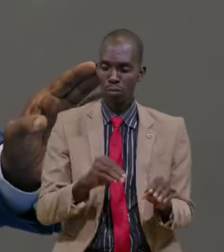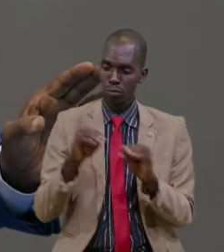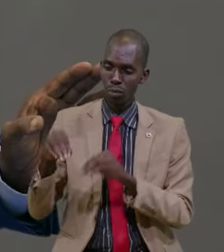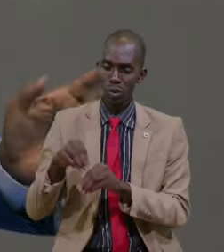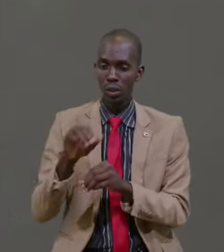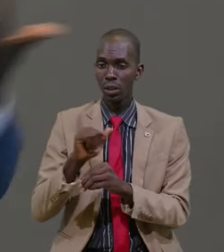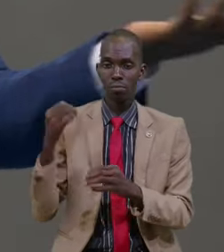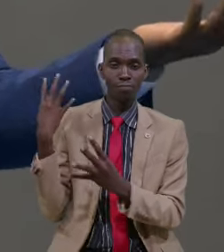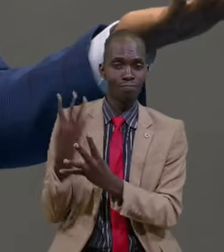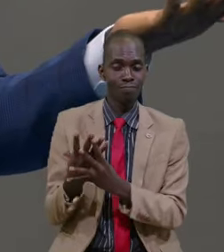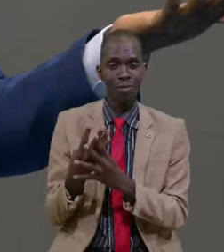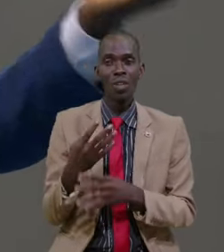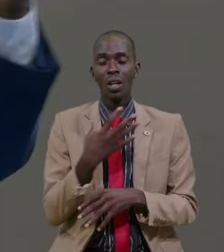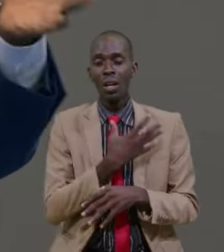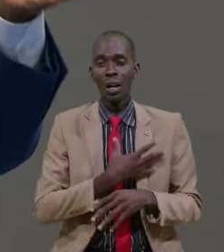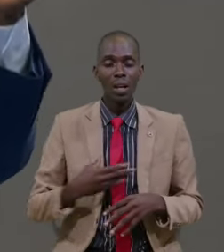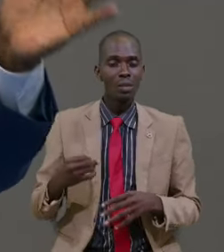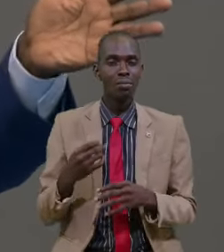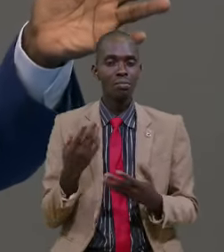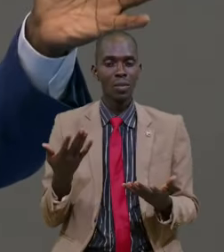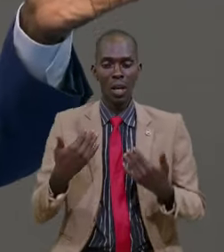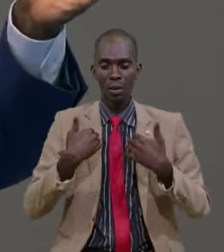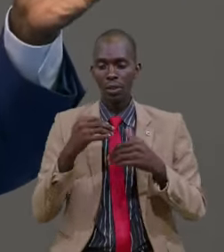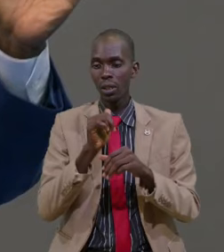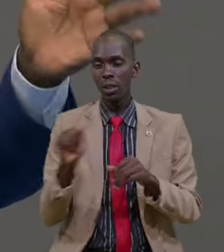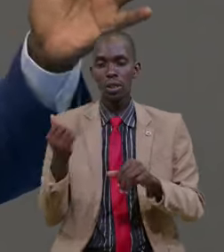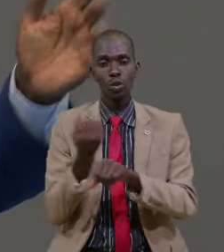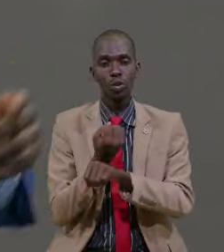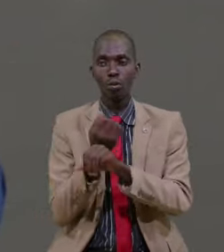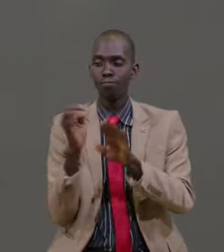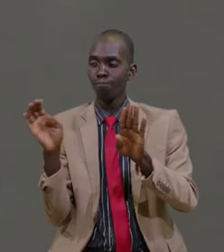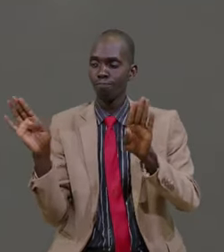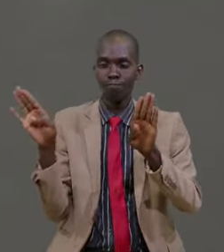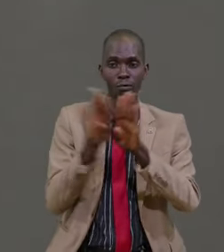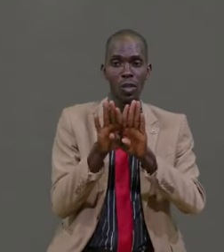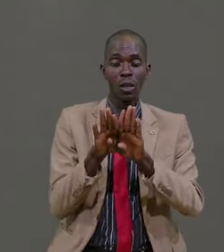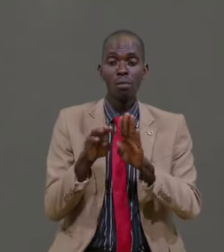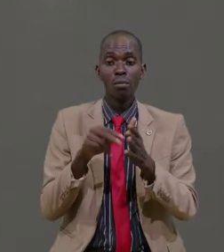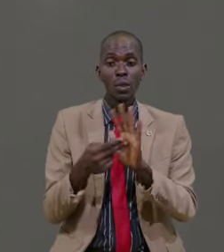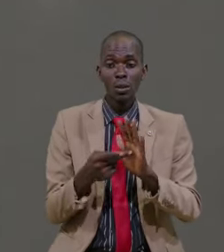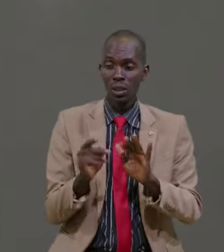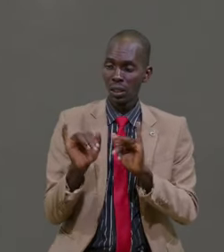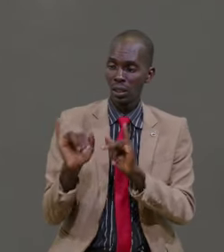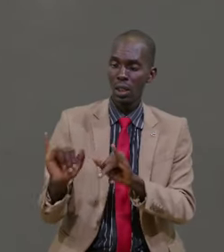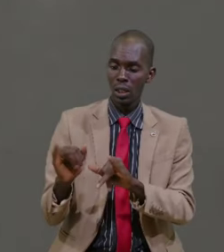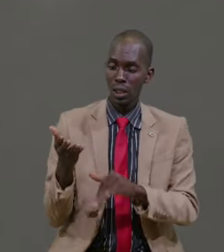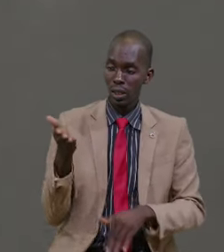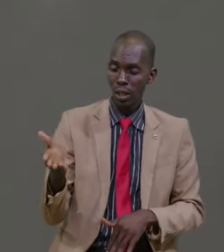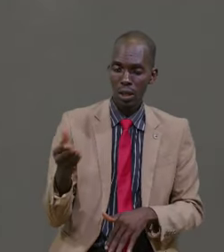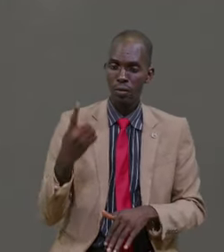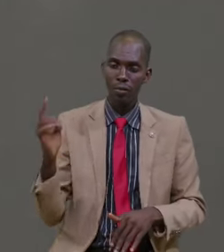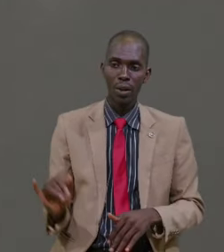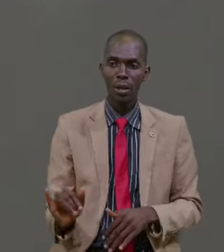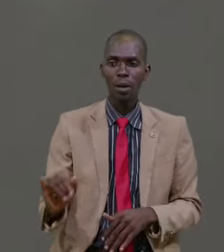stone there, and it's like you are there forever. But then